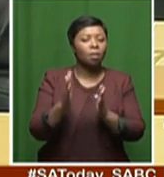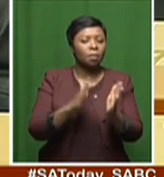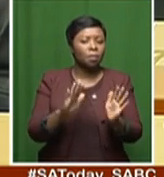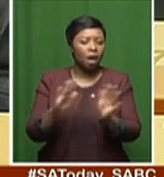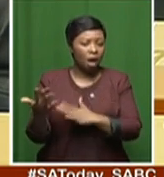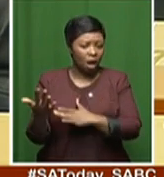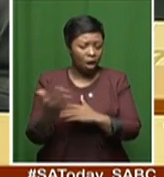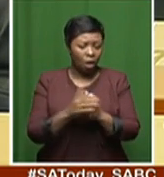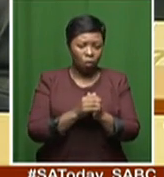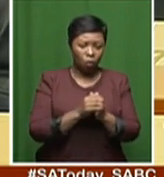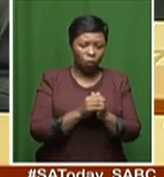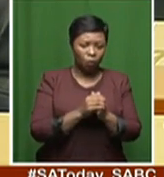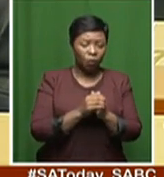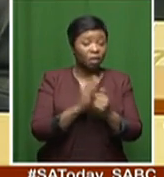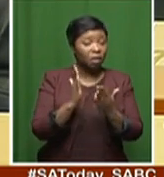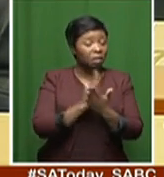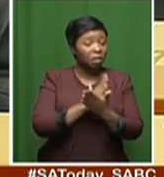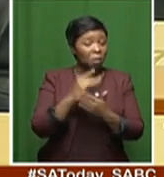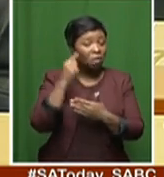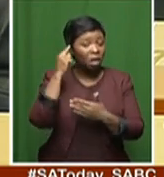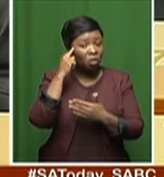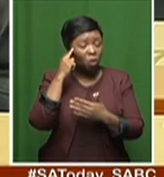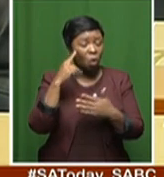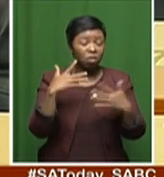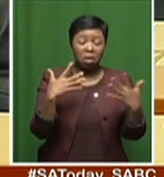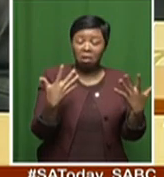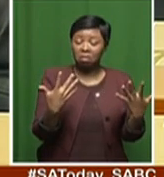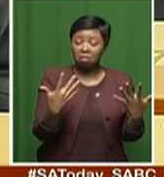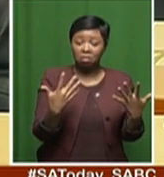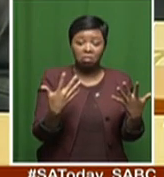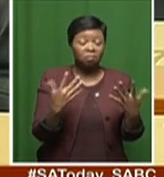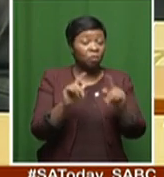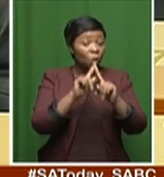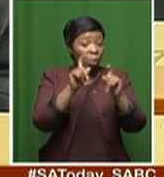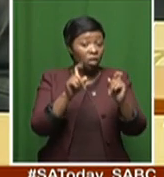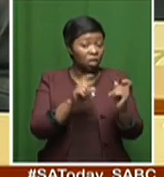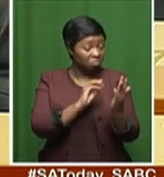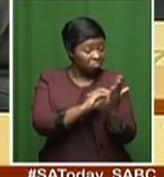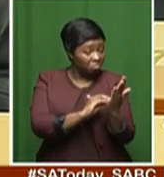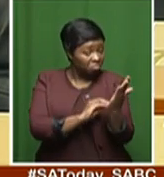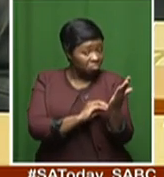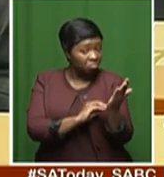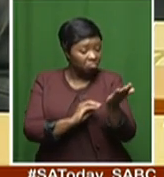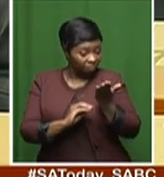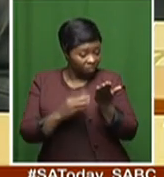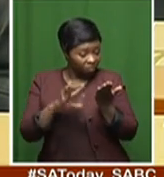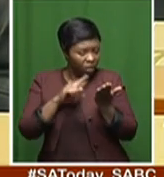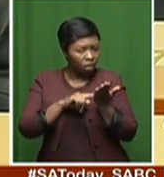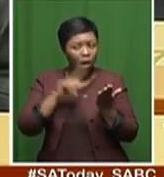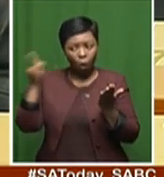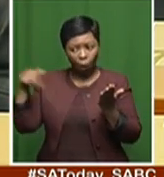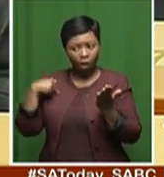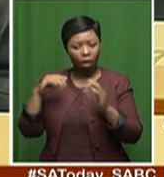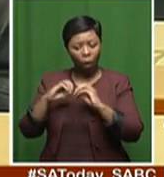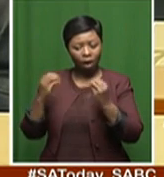And some of the thoughts and the suggestions that have been put here, obviously we will reflect on with a view of seeing